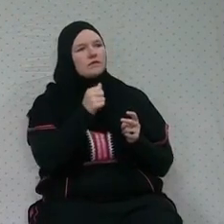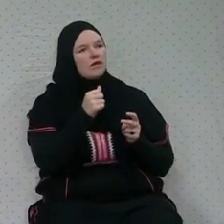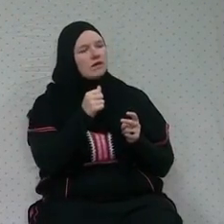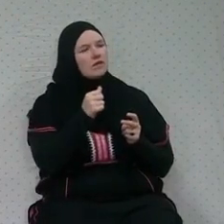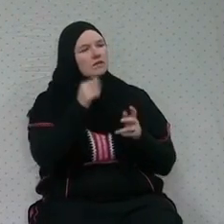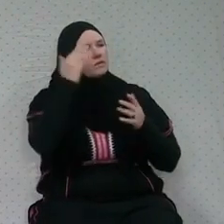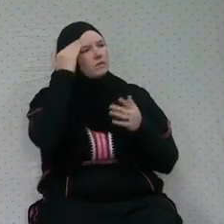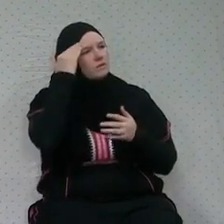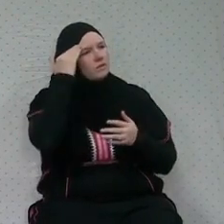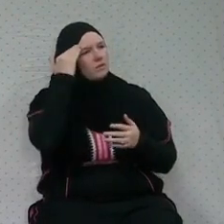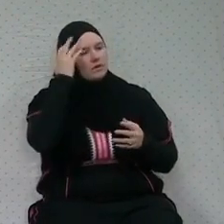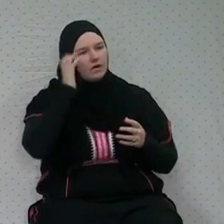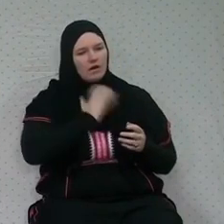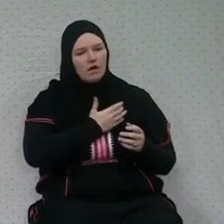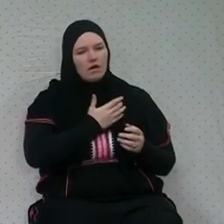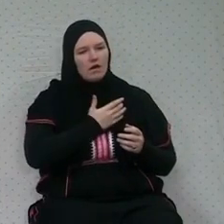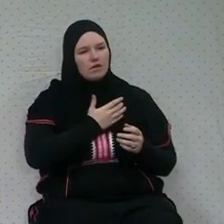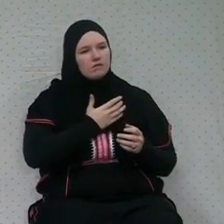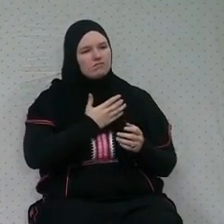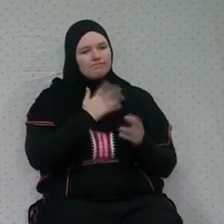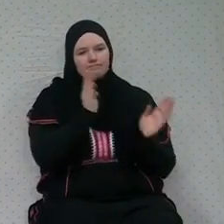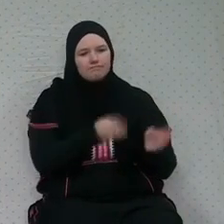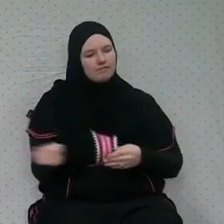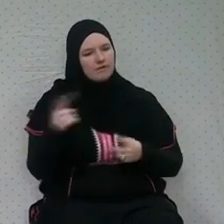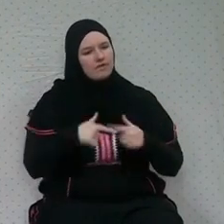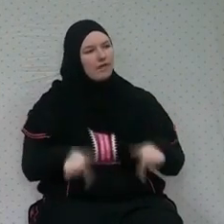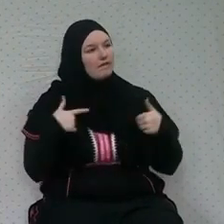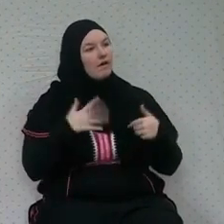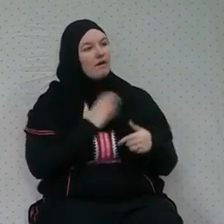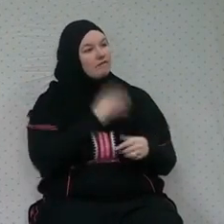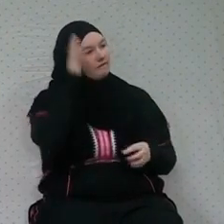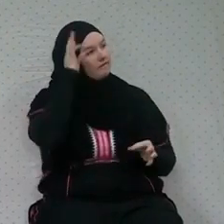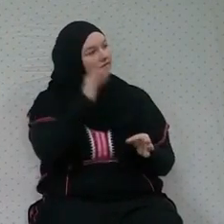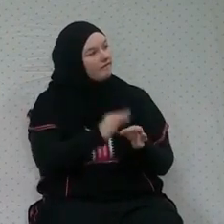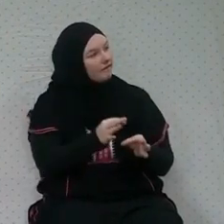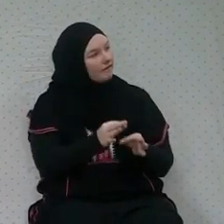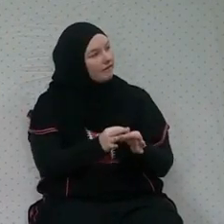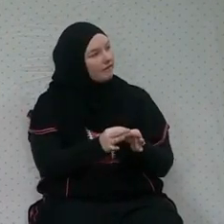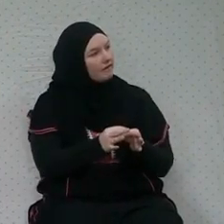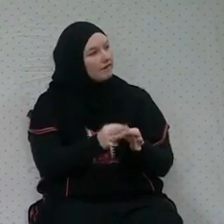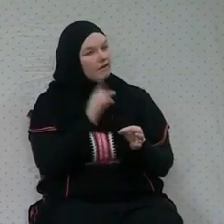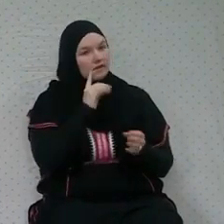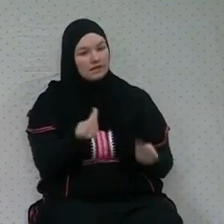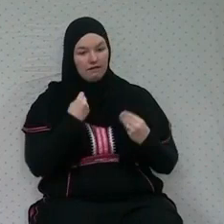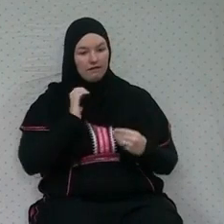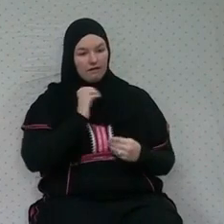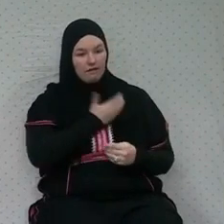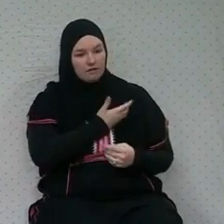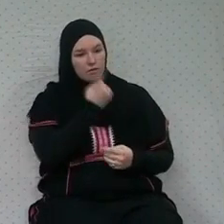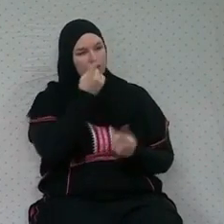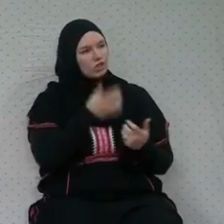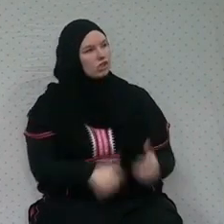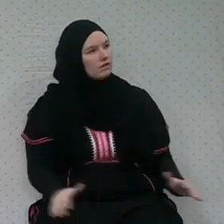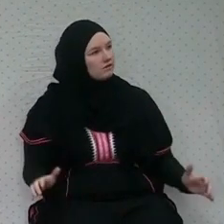and our fate is only shaped one time. And once we leave here, there is no chance we can change our